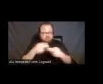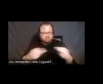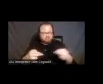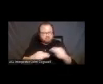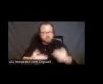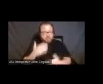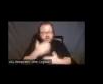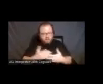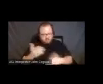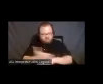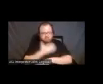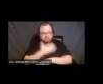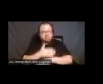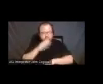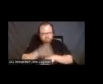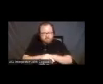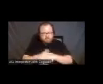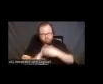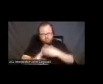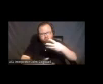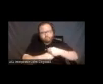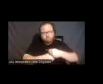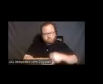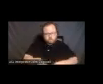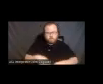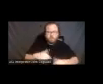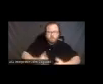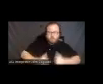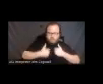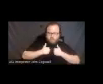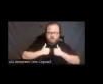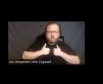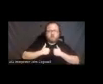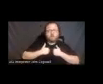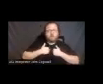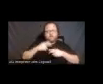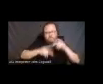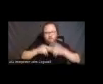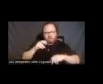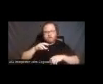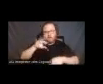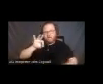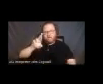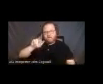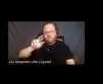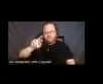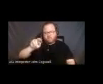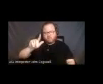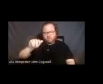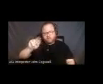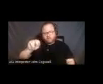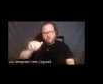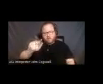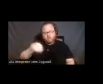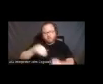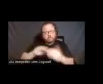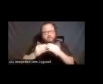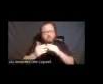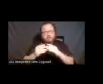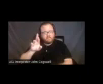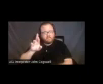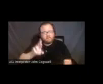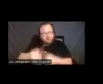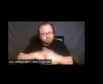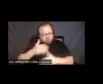Renovation has begun on an augmented adult residential facility on Franklin Avenue in the city of Riverside. When completed, this